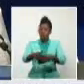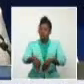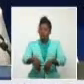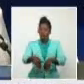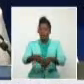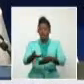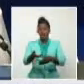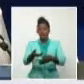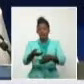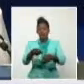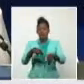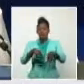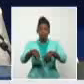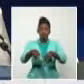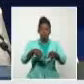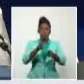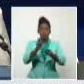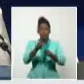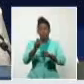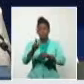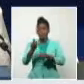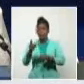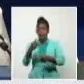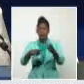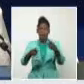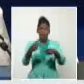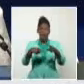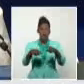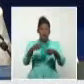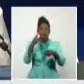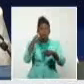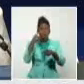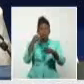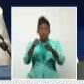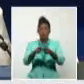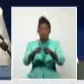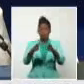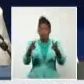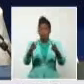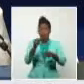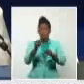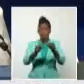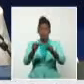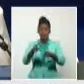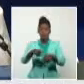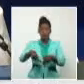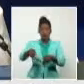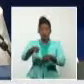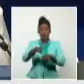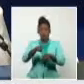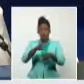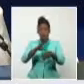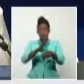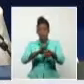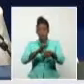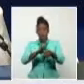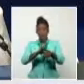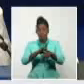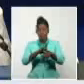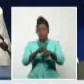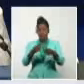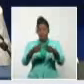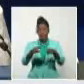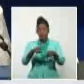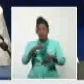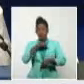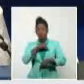9 of the 12 cases were asymptomatic. And we always reiterate the importance of protection when we go